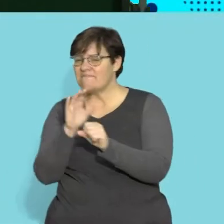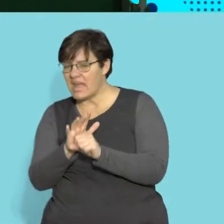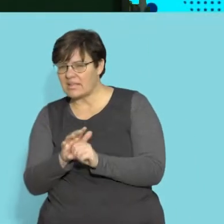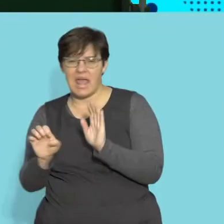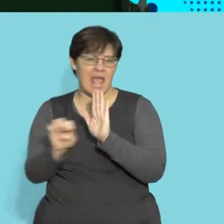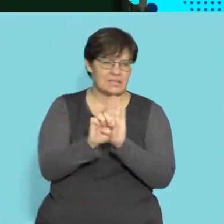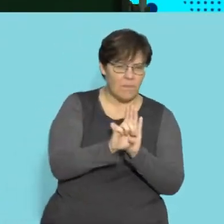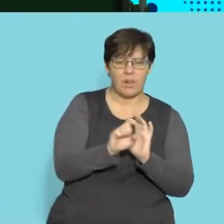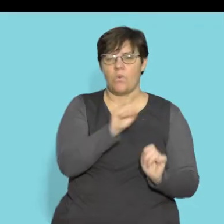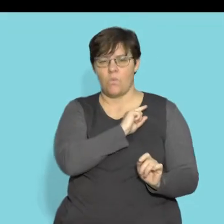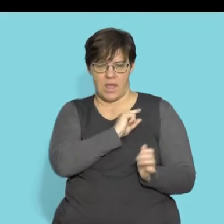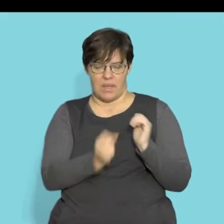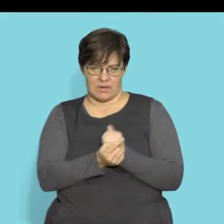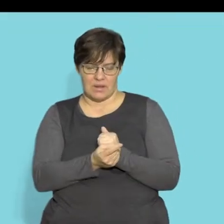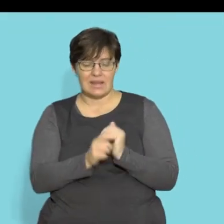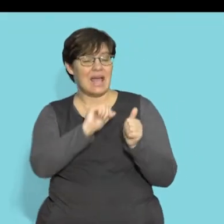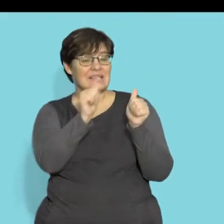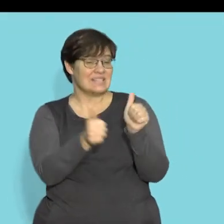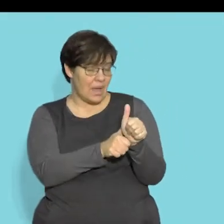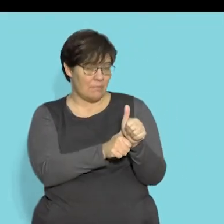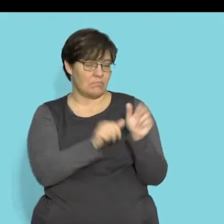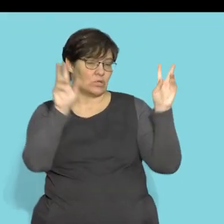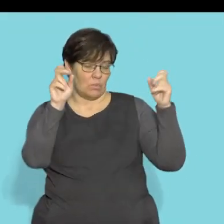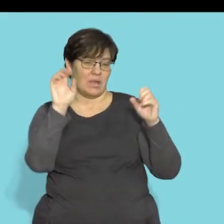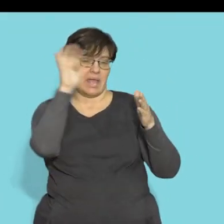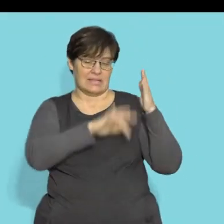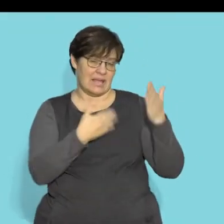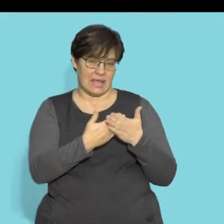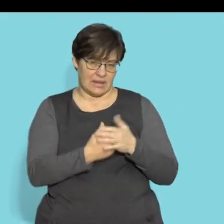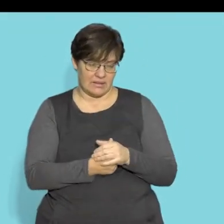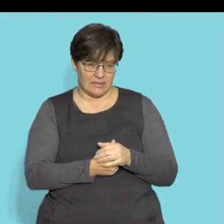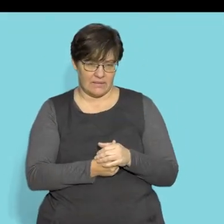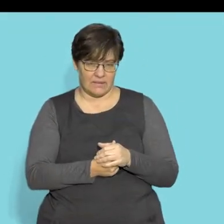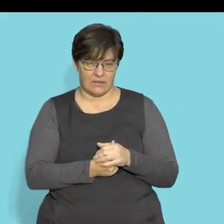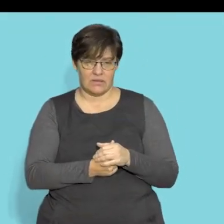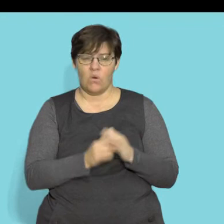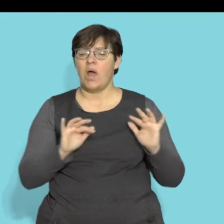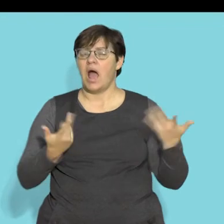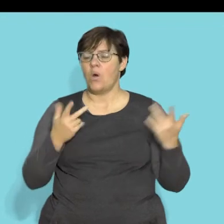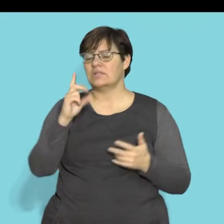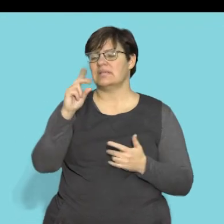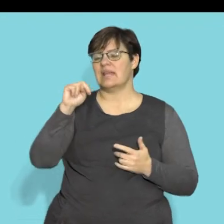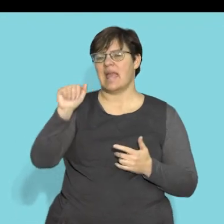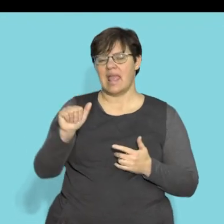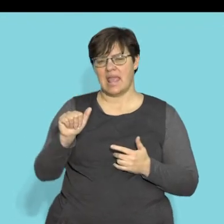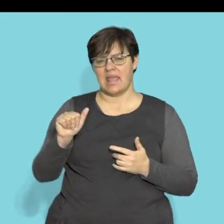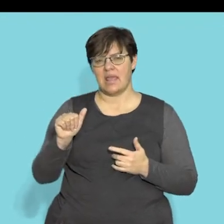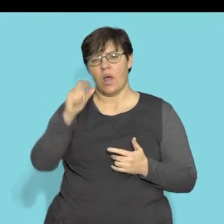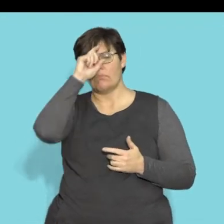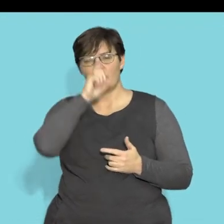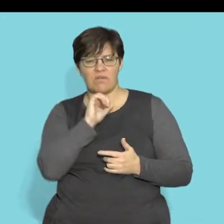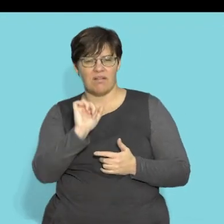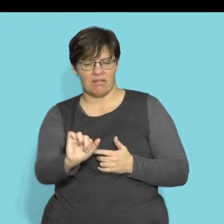them. Again, a possible subtopic in an essay. The next factor would be how DNA fingerprinting,